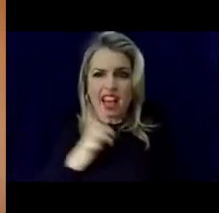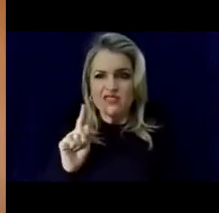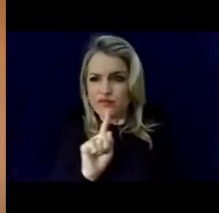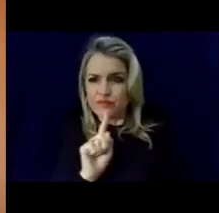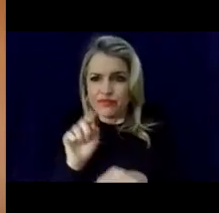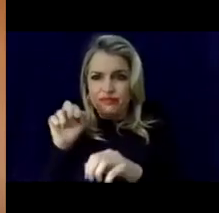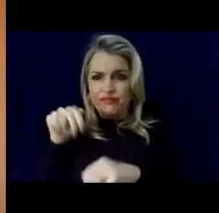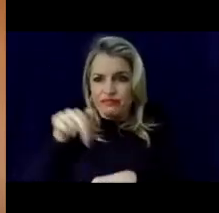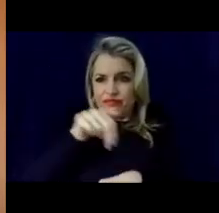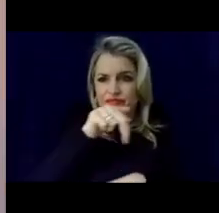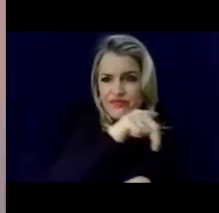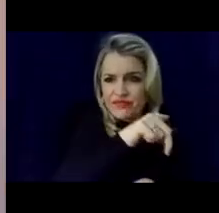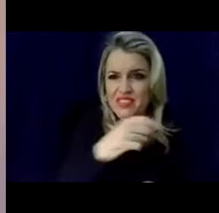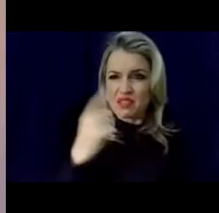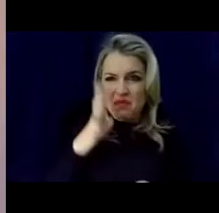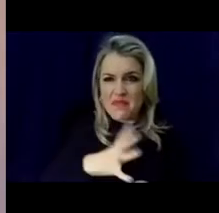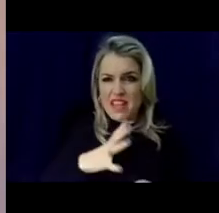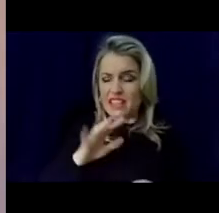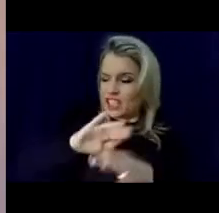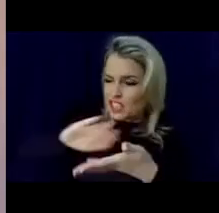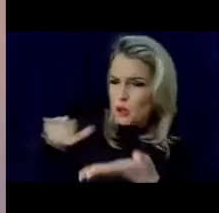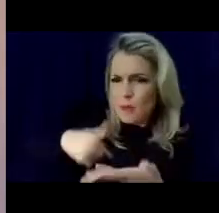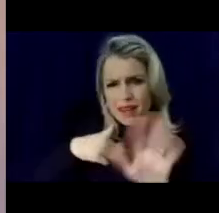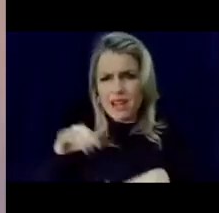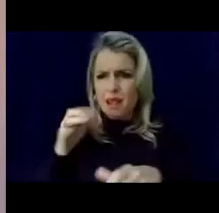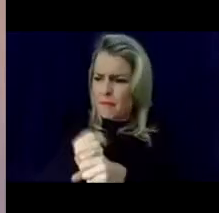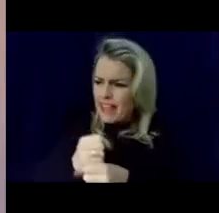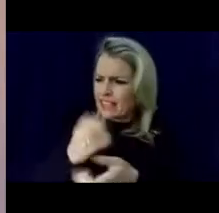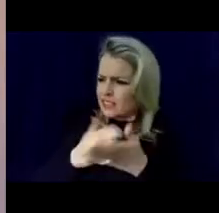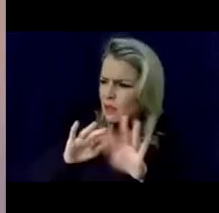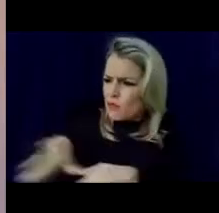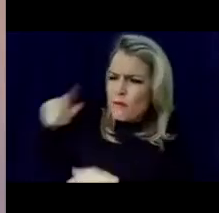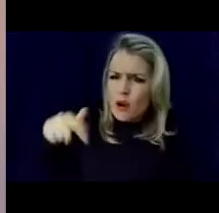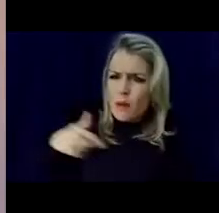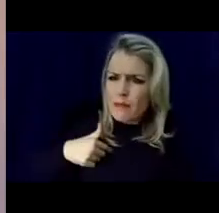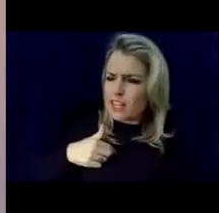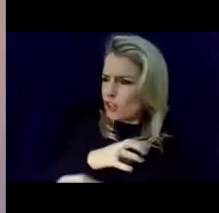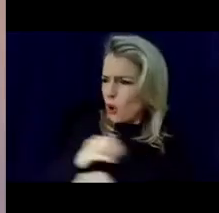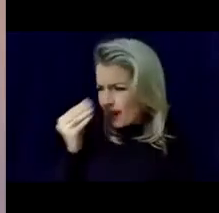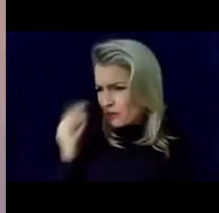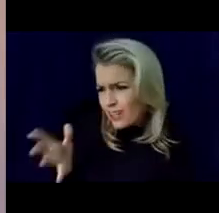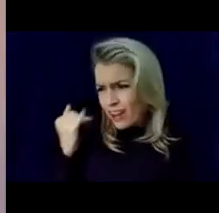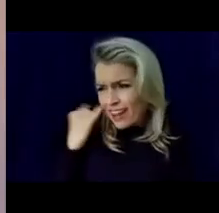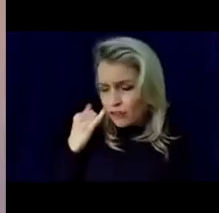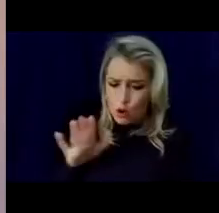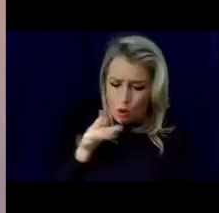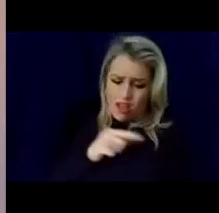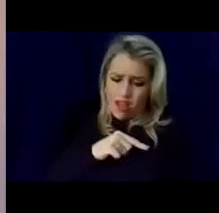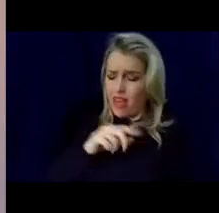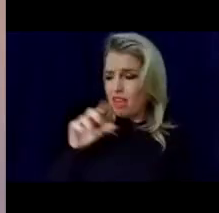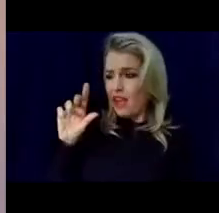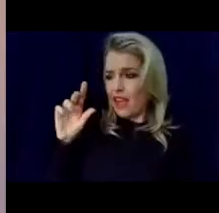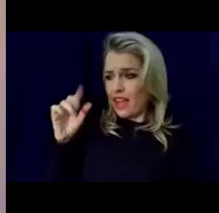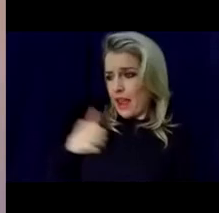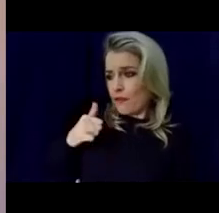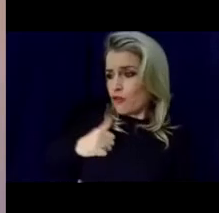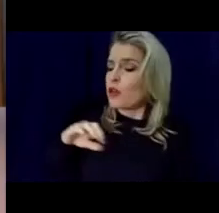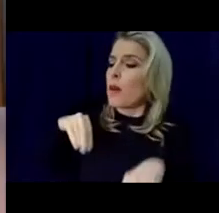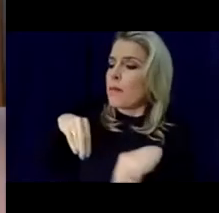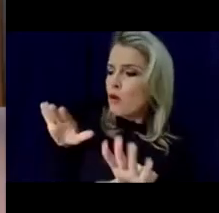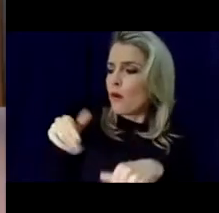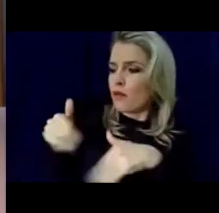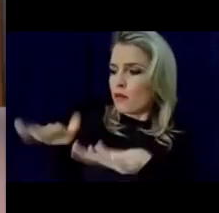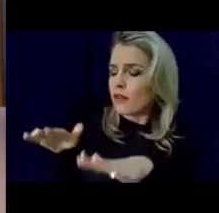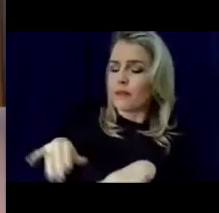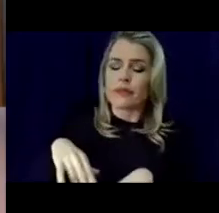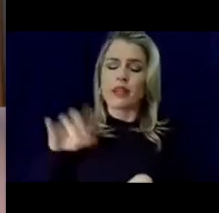grumbles. This is Clinton. Excuse me? Yo, make room. Look, nobody cares if you scuff your Air Force L's. Move in. He